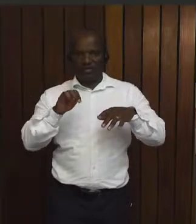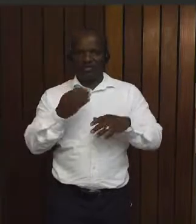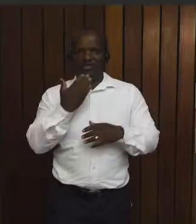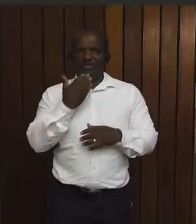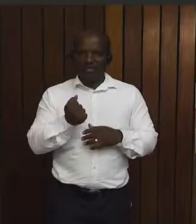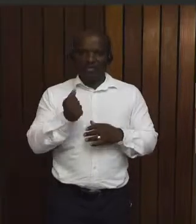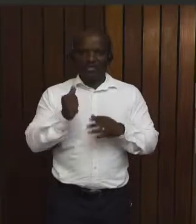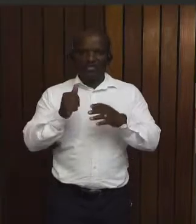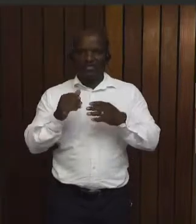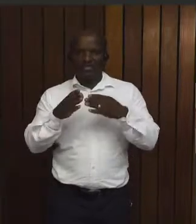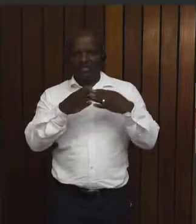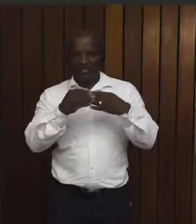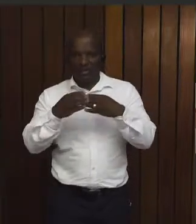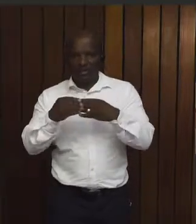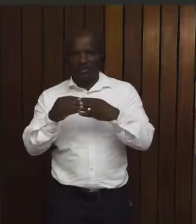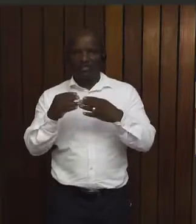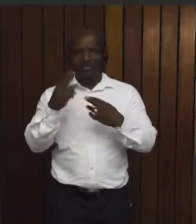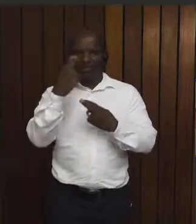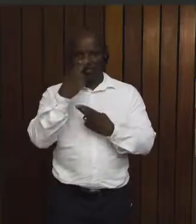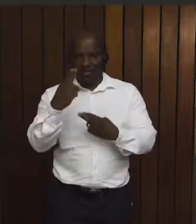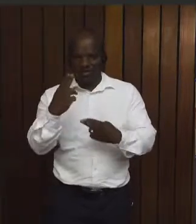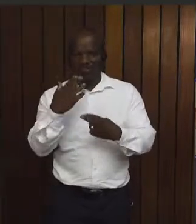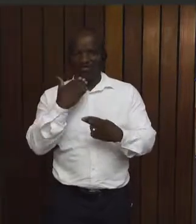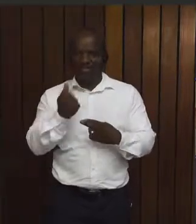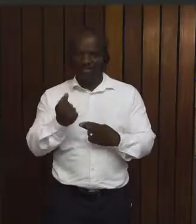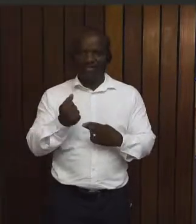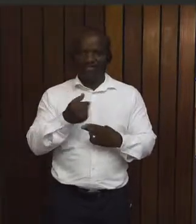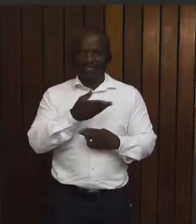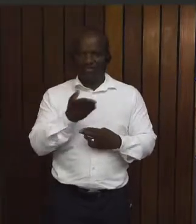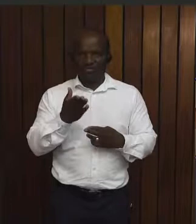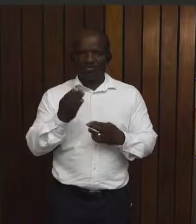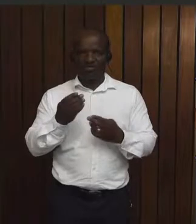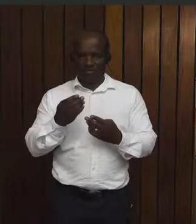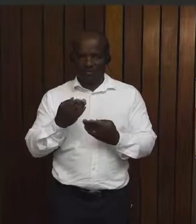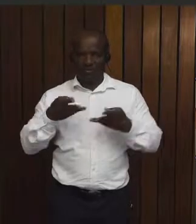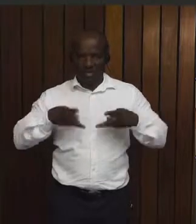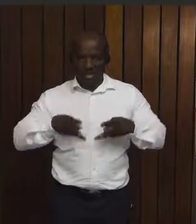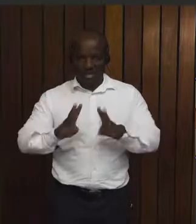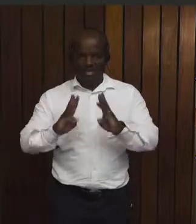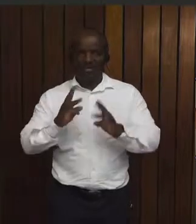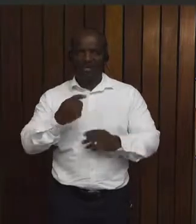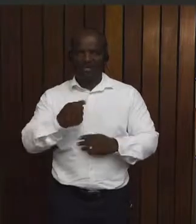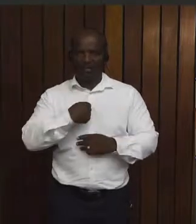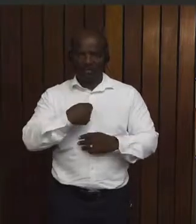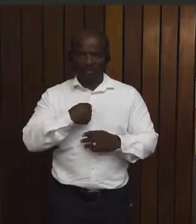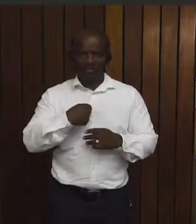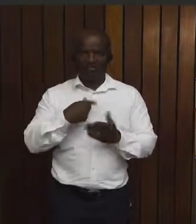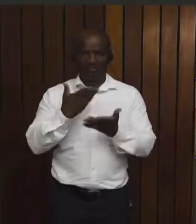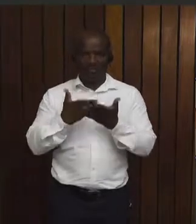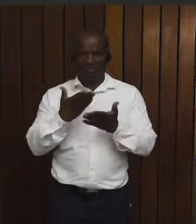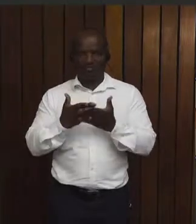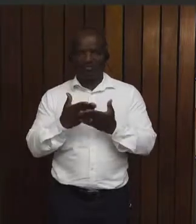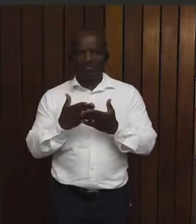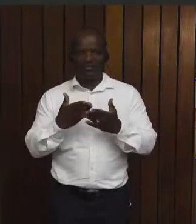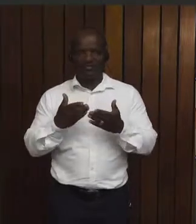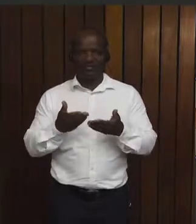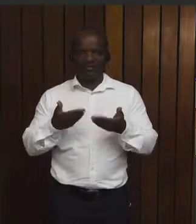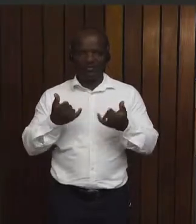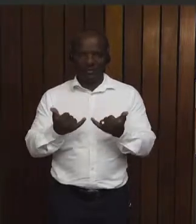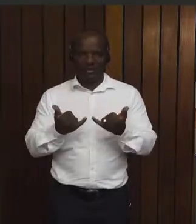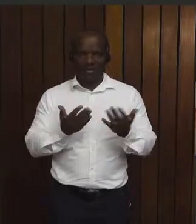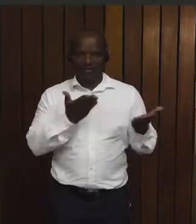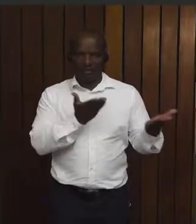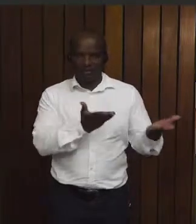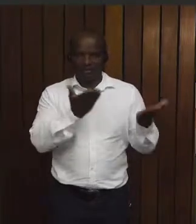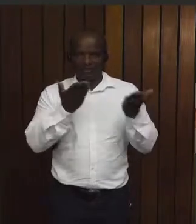but the Premier has arrived and I need you to release. It will not